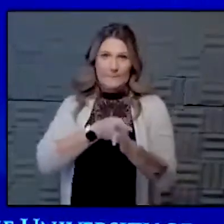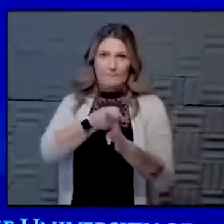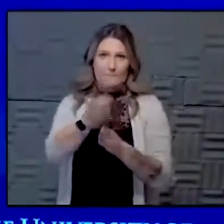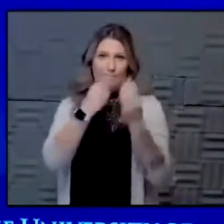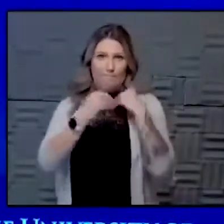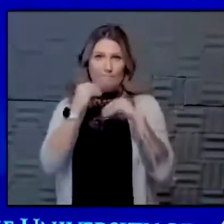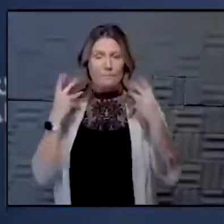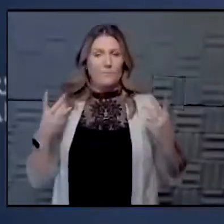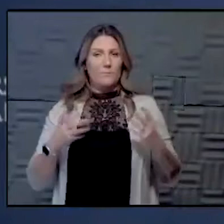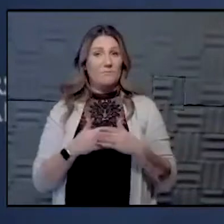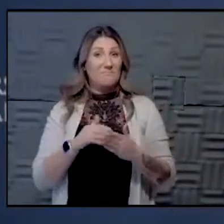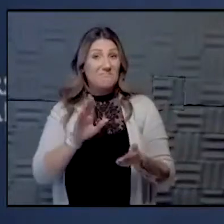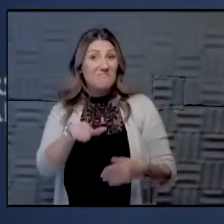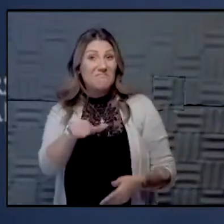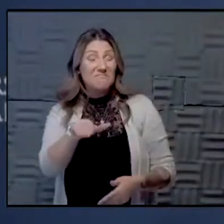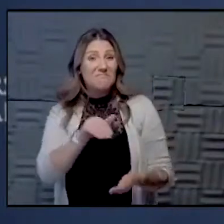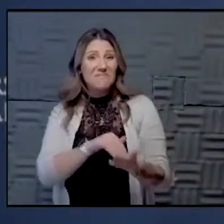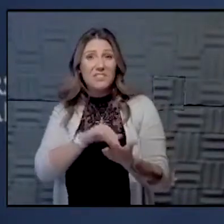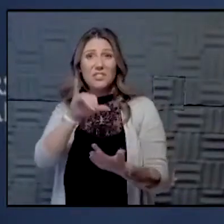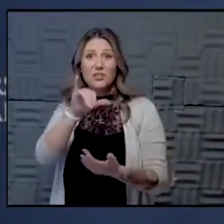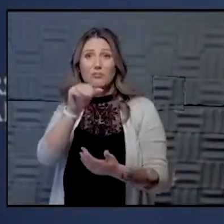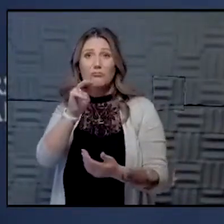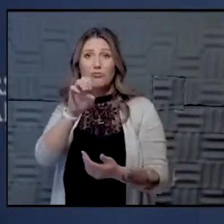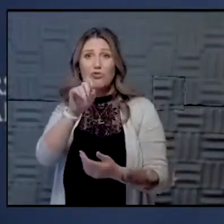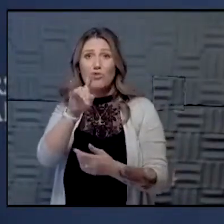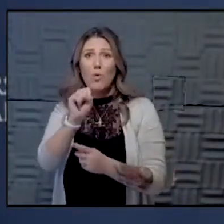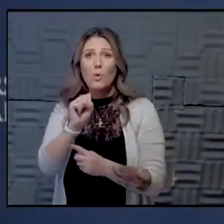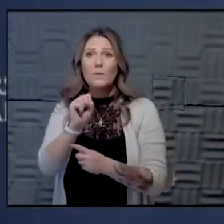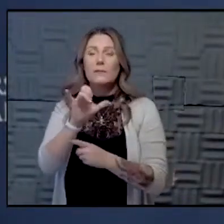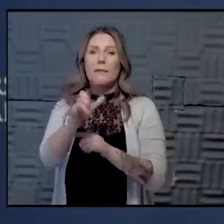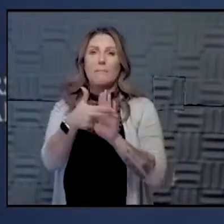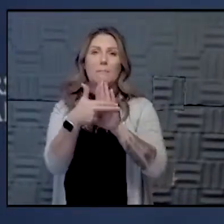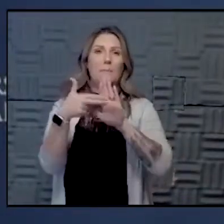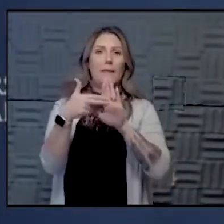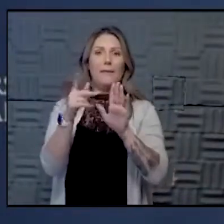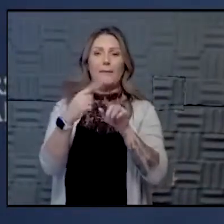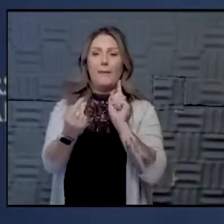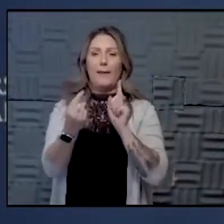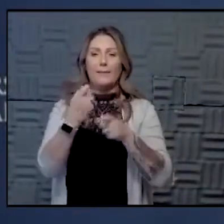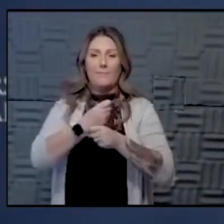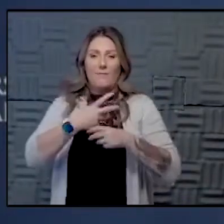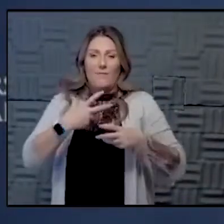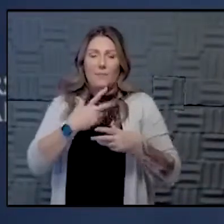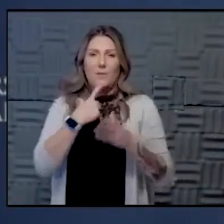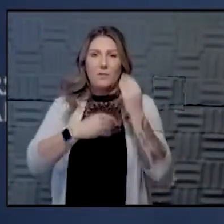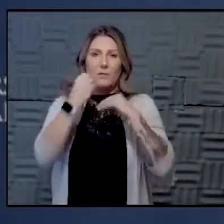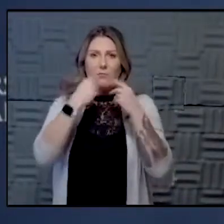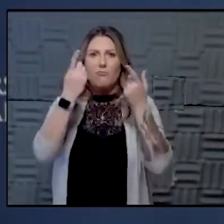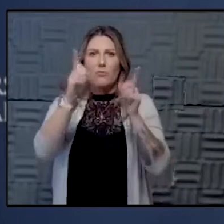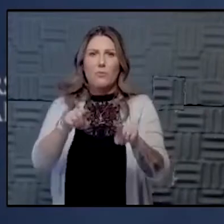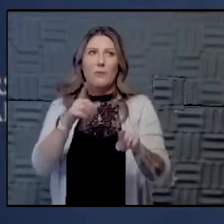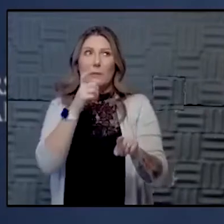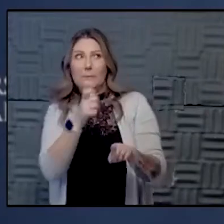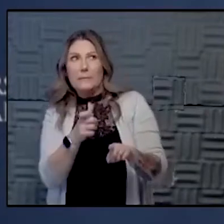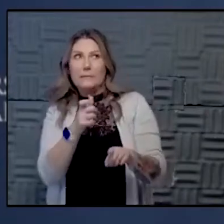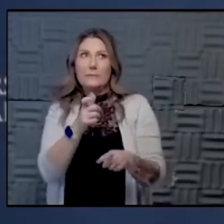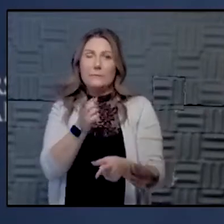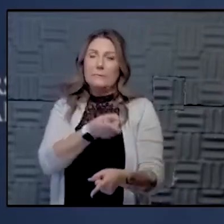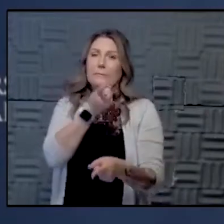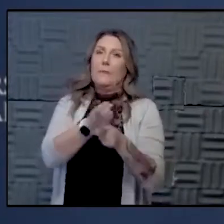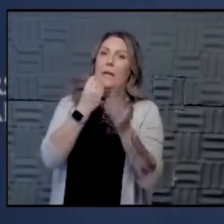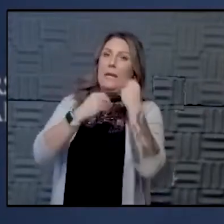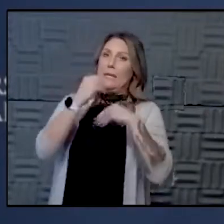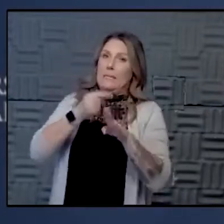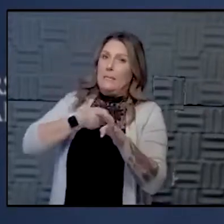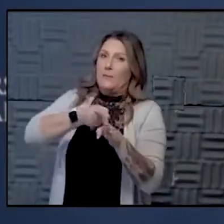know. Dr. Jones? Yeah, that label of anti-inflammatory diet, I would agree. I don't know if I'm the right dietitian. I think I've